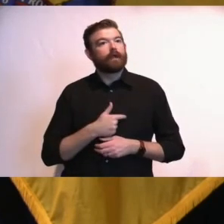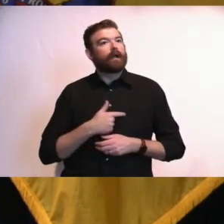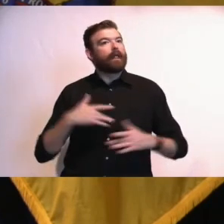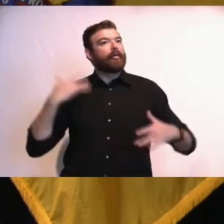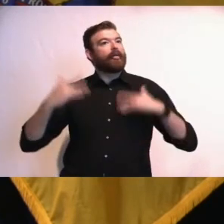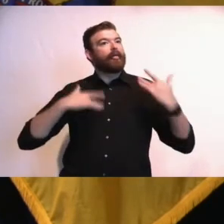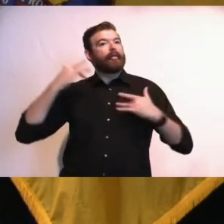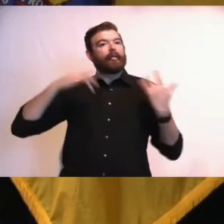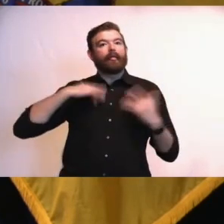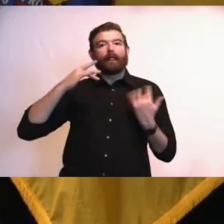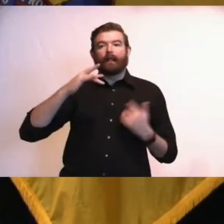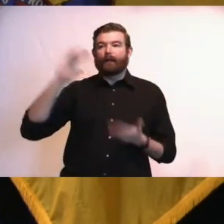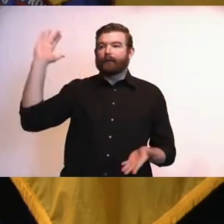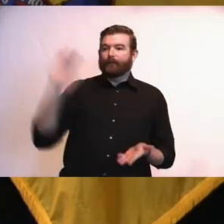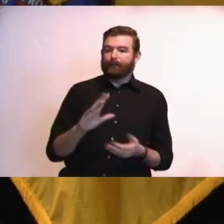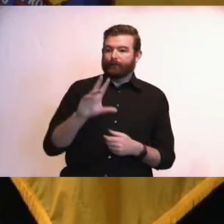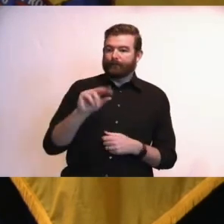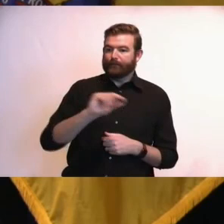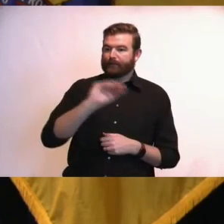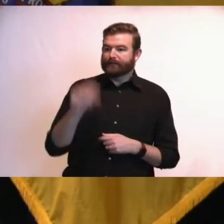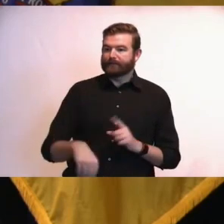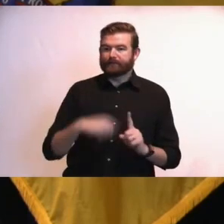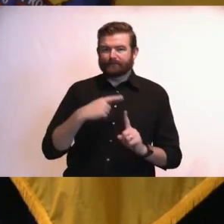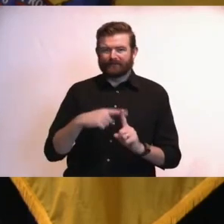the roof. Thank you for everything.